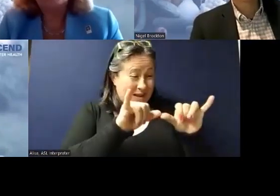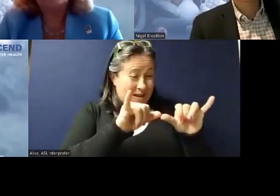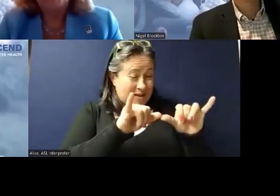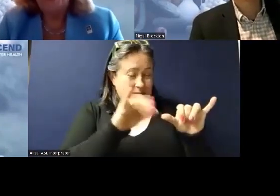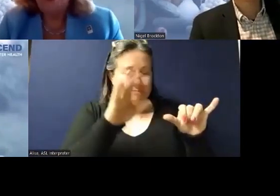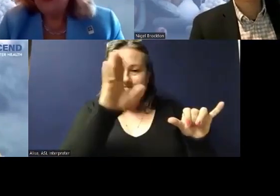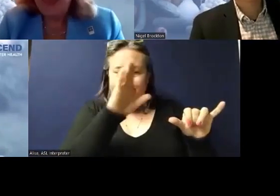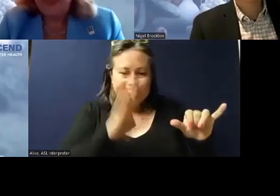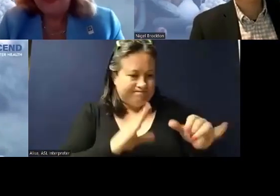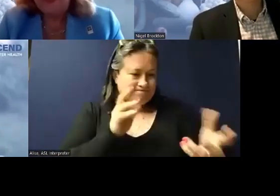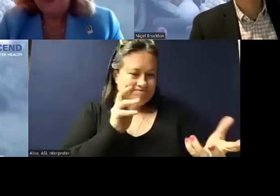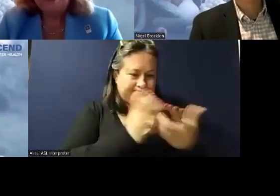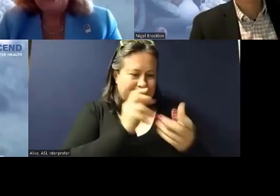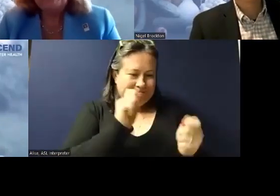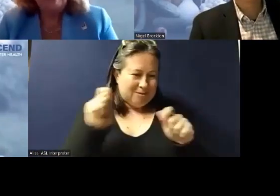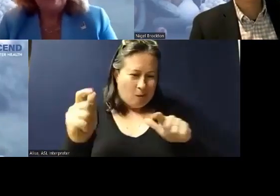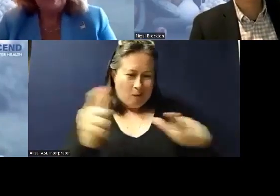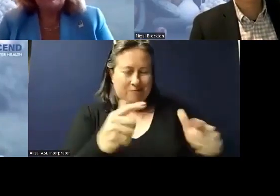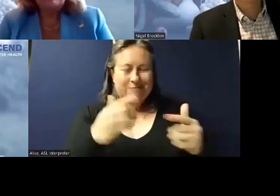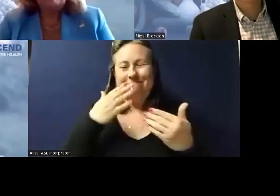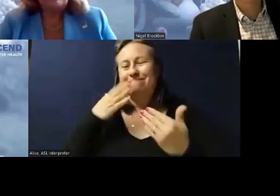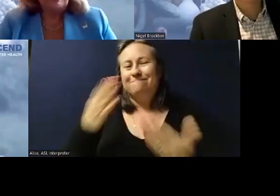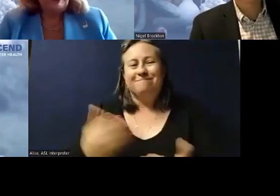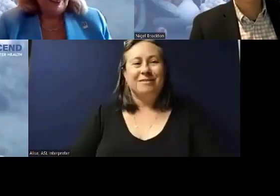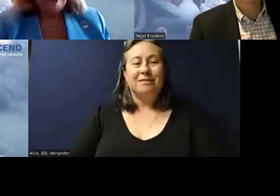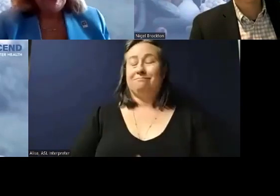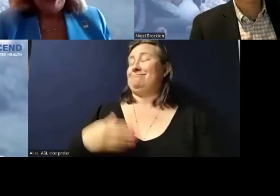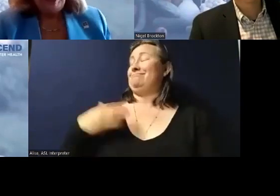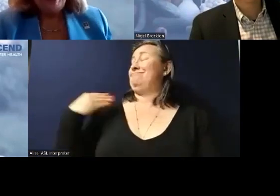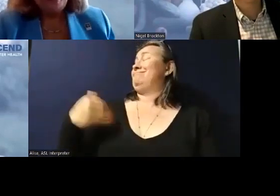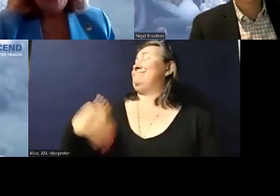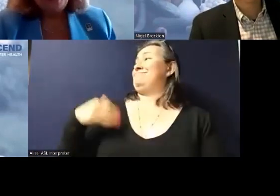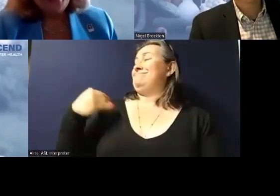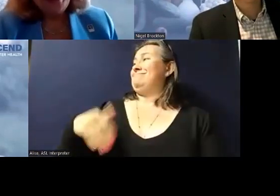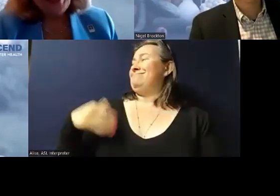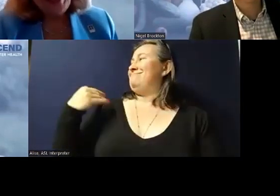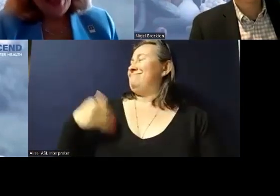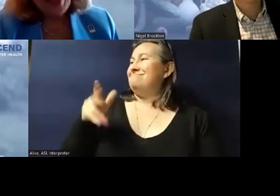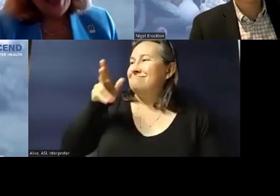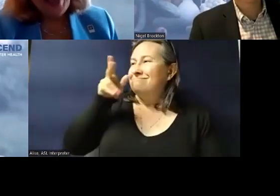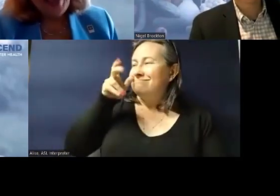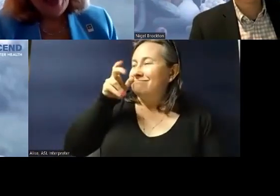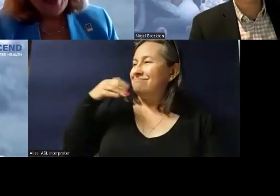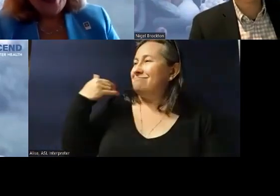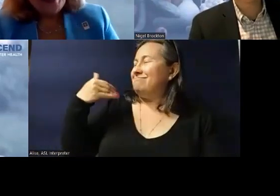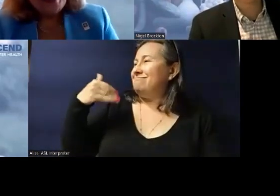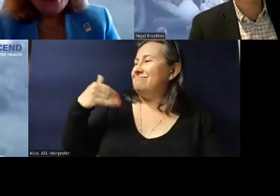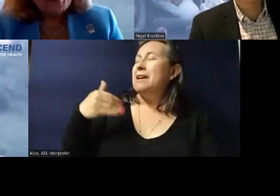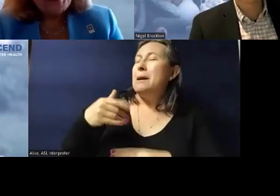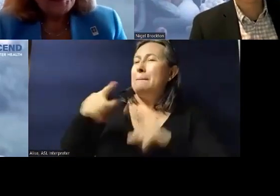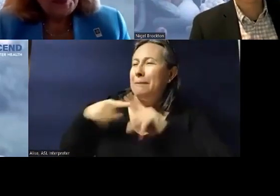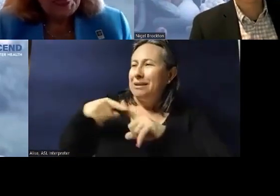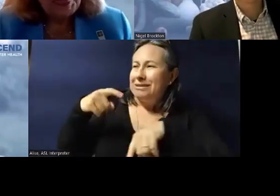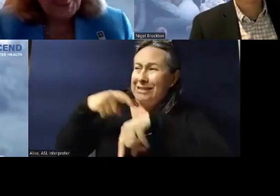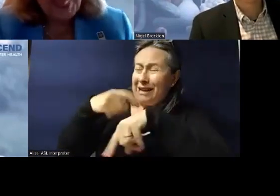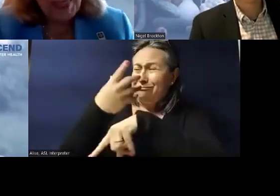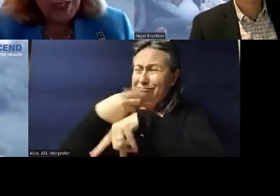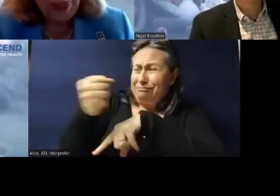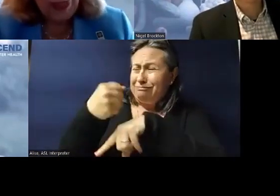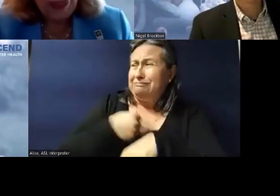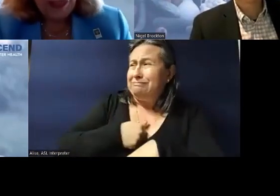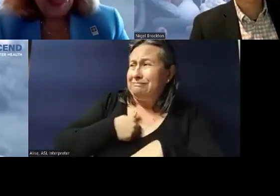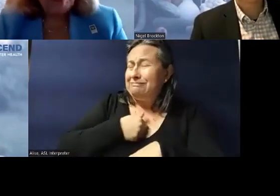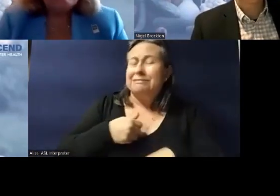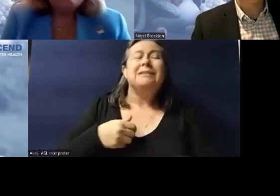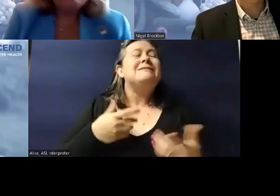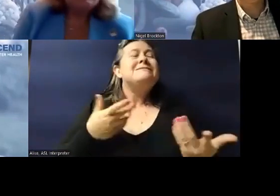all. Absolutely. Thank you. Oh my goodness. I just can't believe our time is up. I just want to thank the three of you for joining